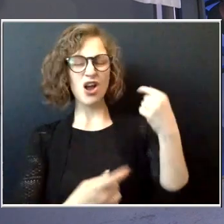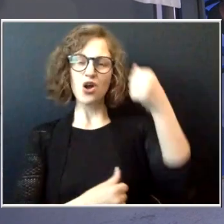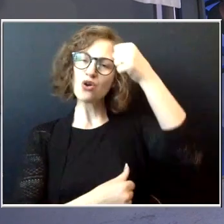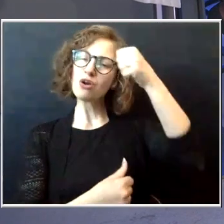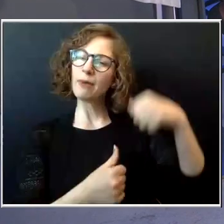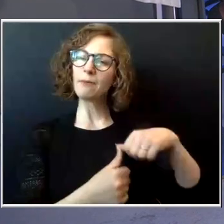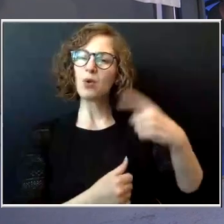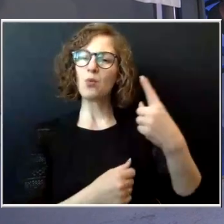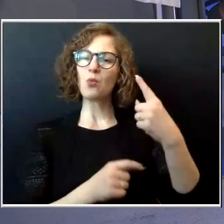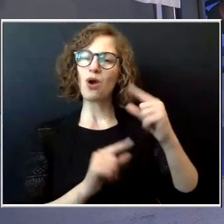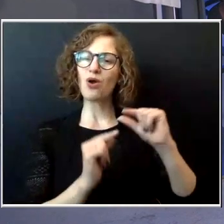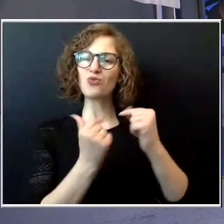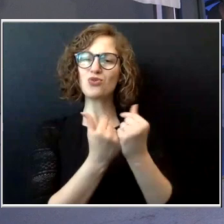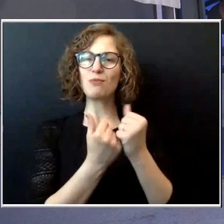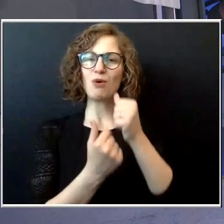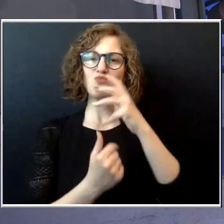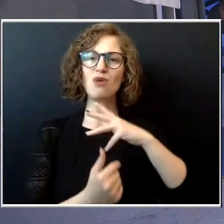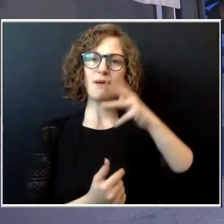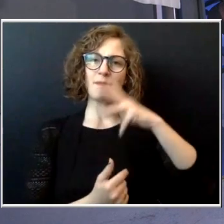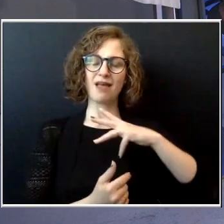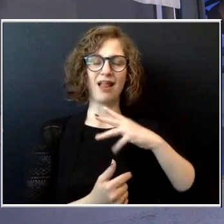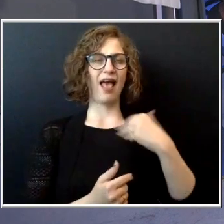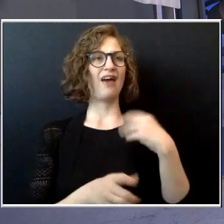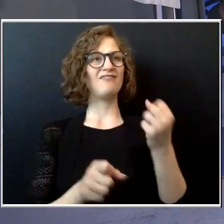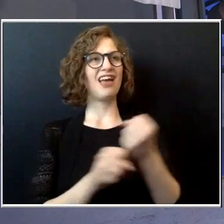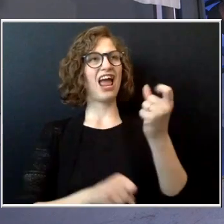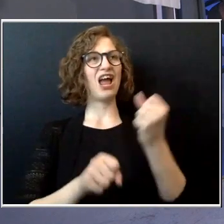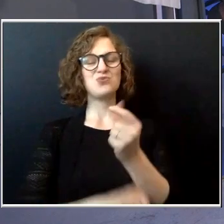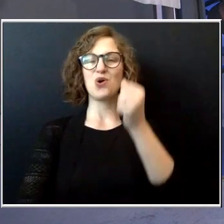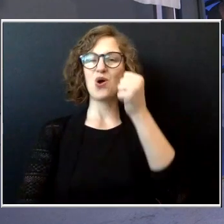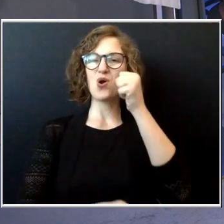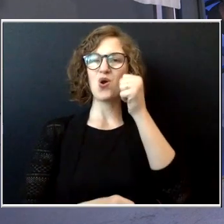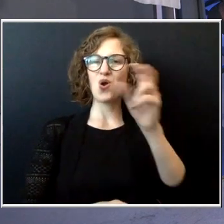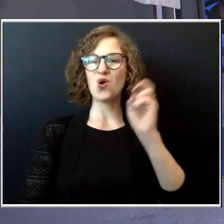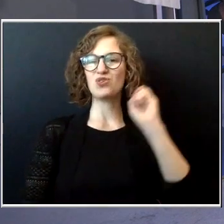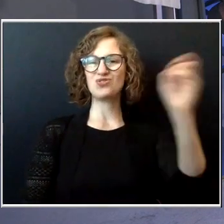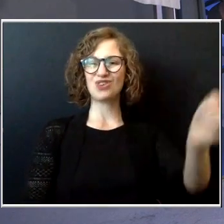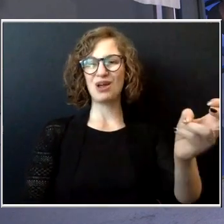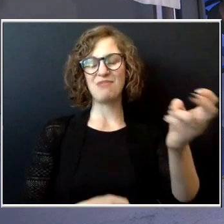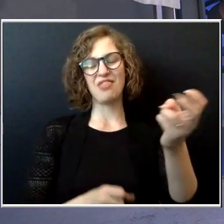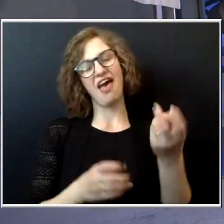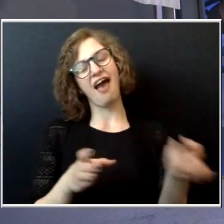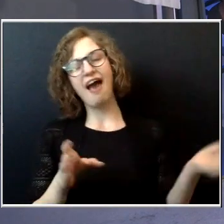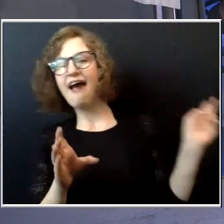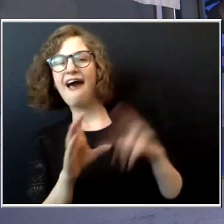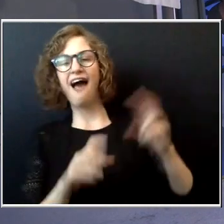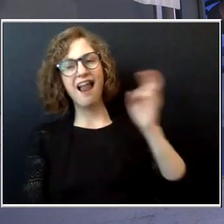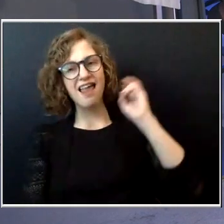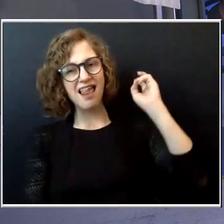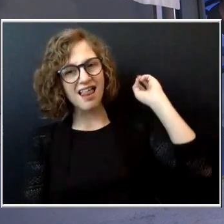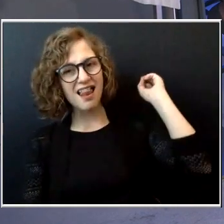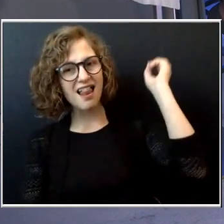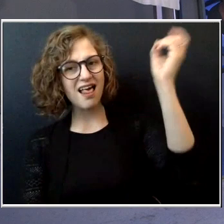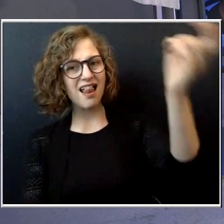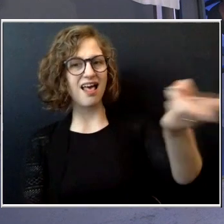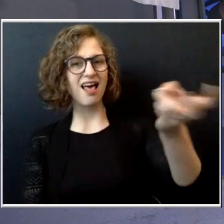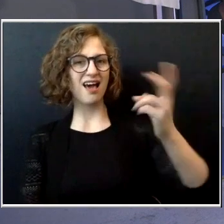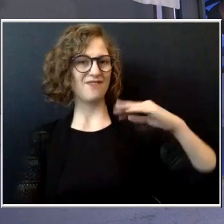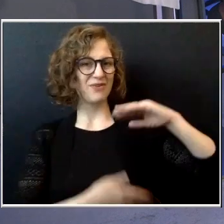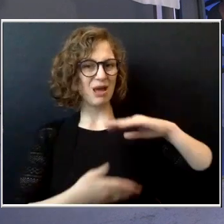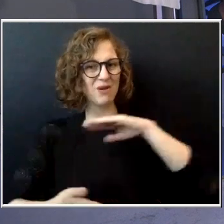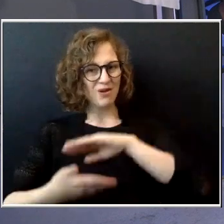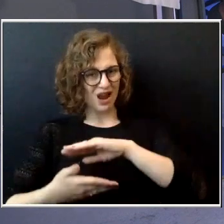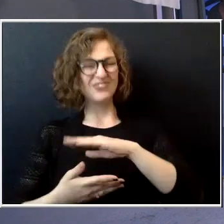annual girls trip to get in the car and take a road trip to get their mammograms. The mammogram, yes. That must be music to your ears, and Yes. those stories, you love